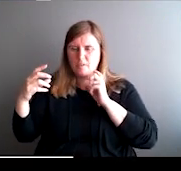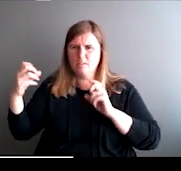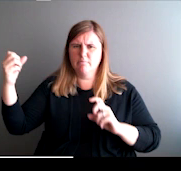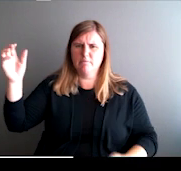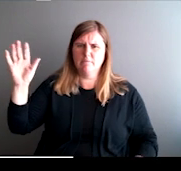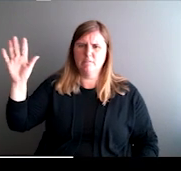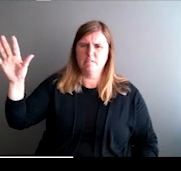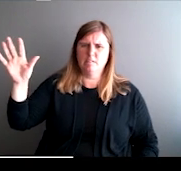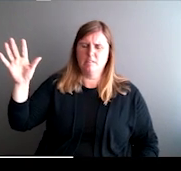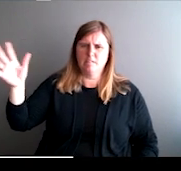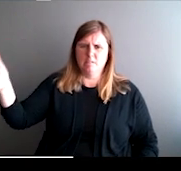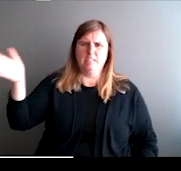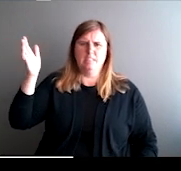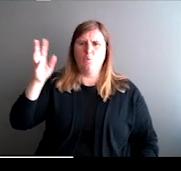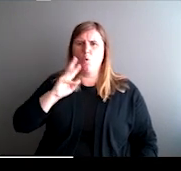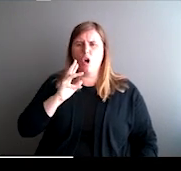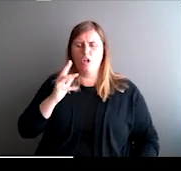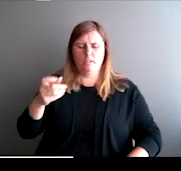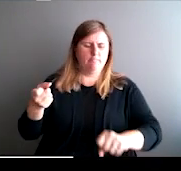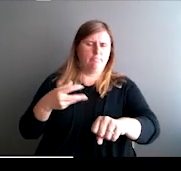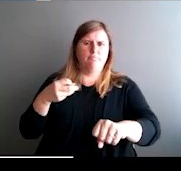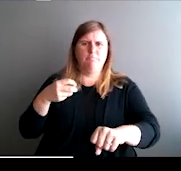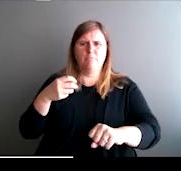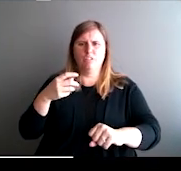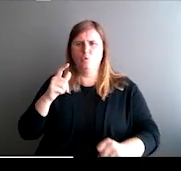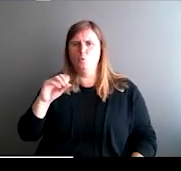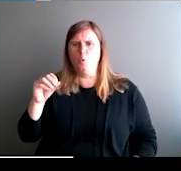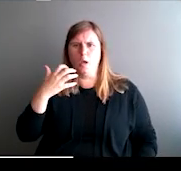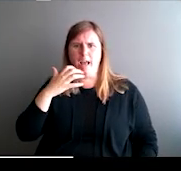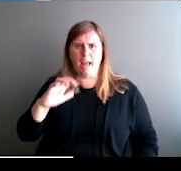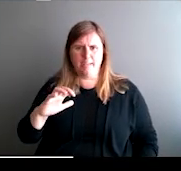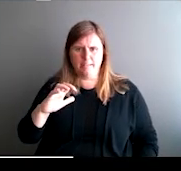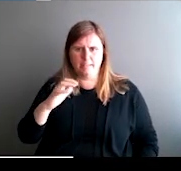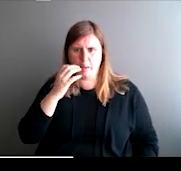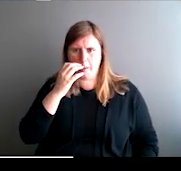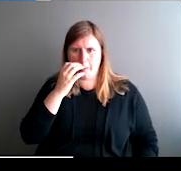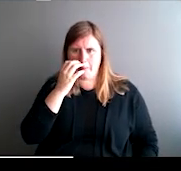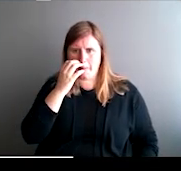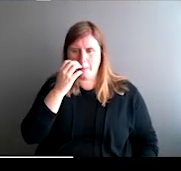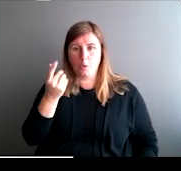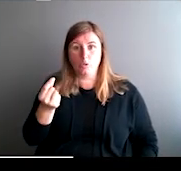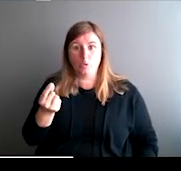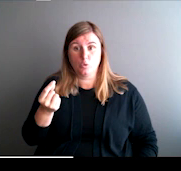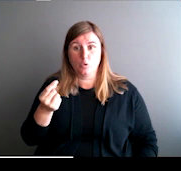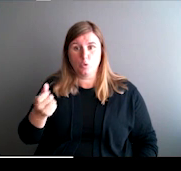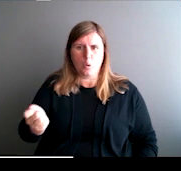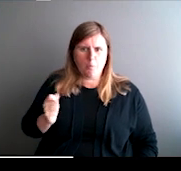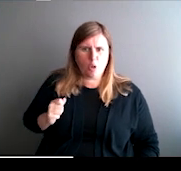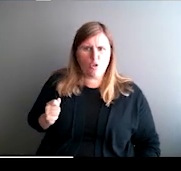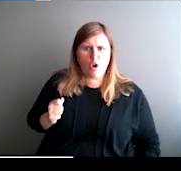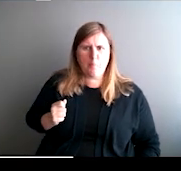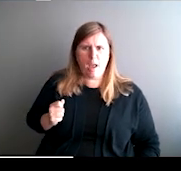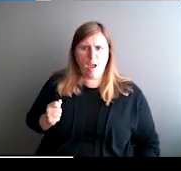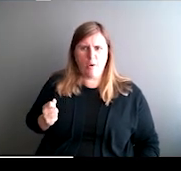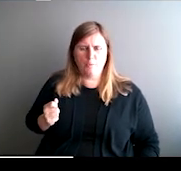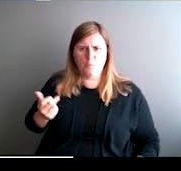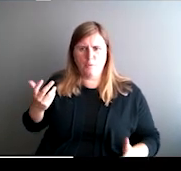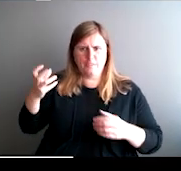You put your arm in, and the water hits your arm, and it's too hot. What do? You pull your arm out of the